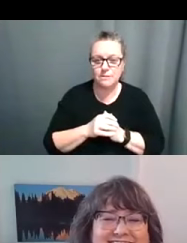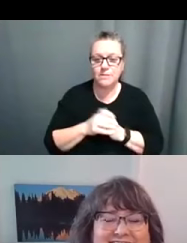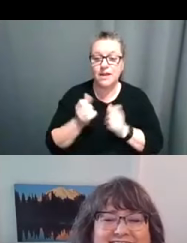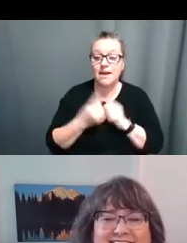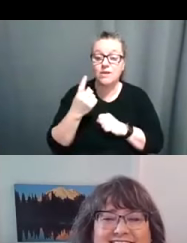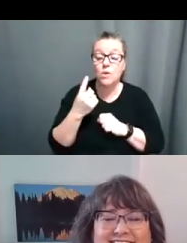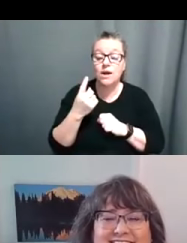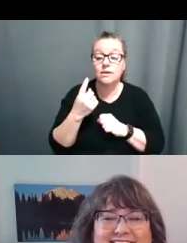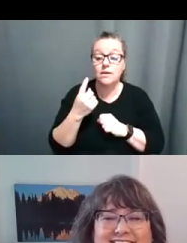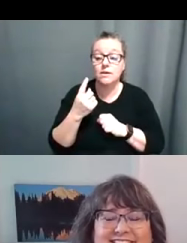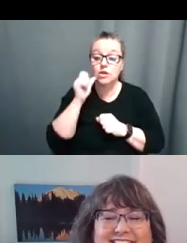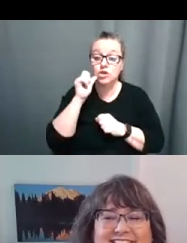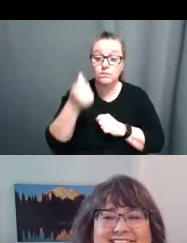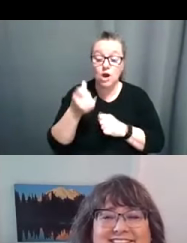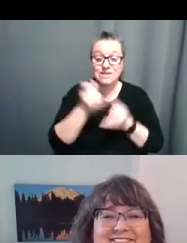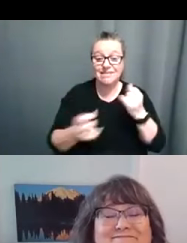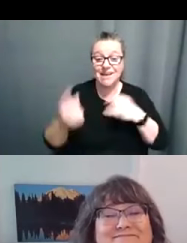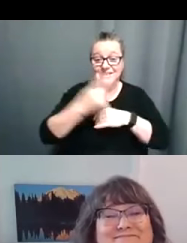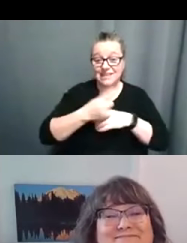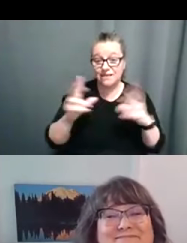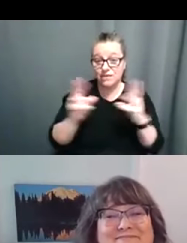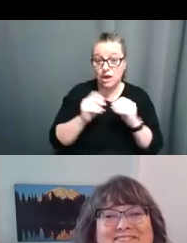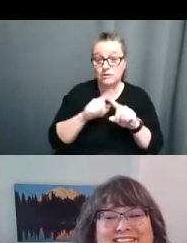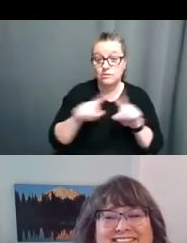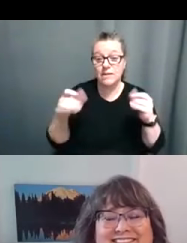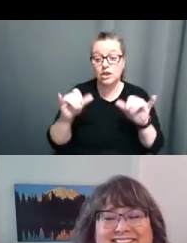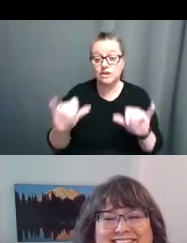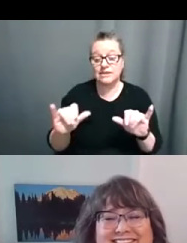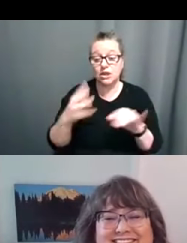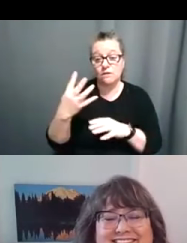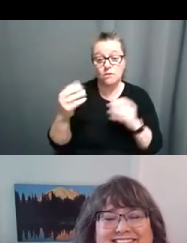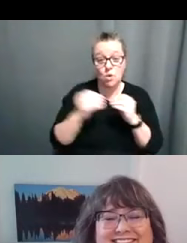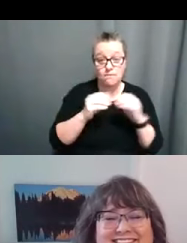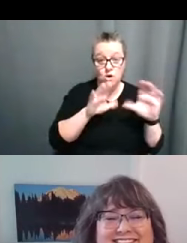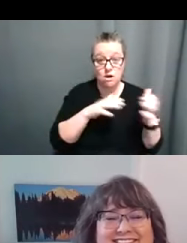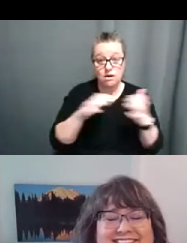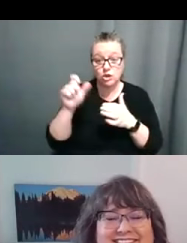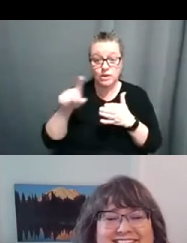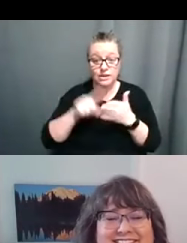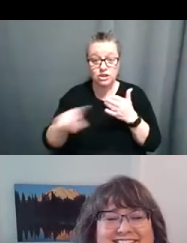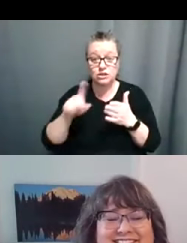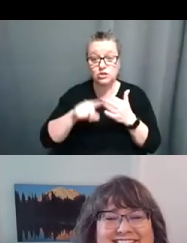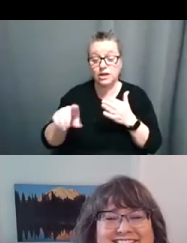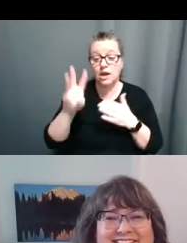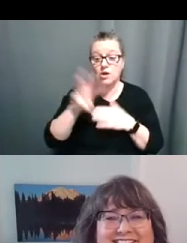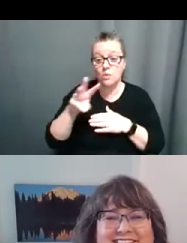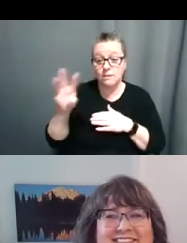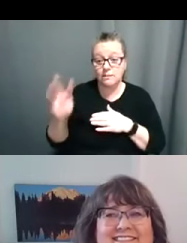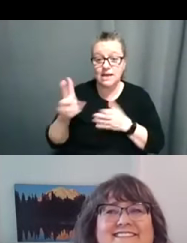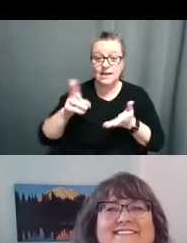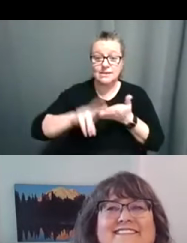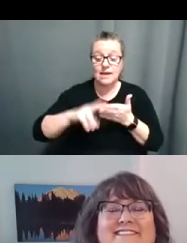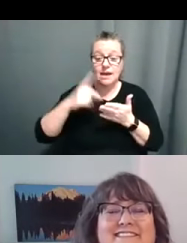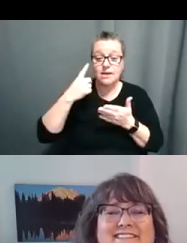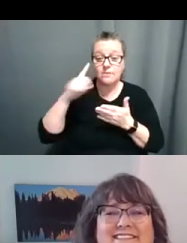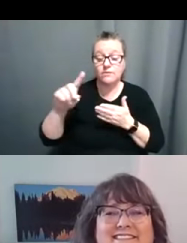Everyone, tomorrow's the last day of the conference, but there's still 4 more sessions you could check out. So check out our website, sign up